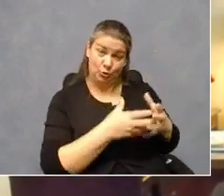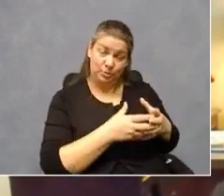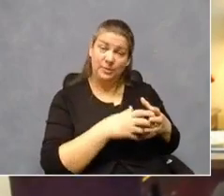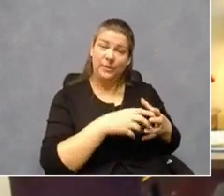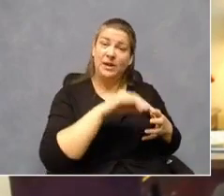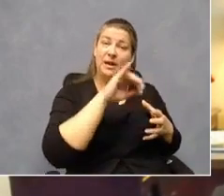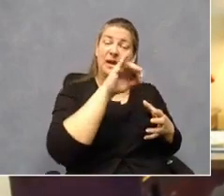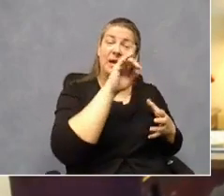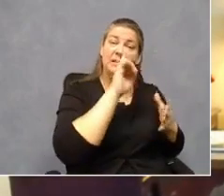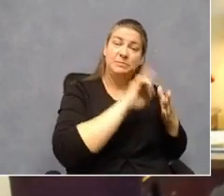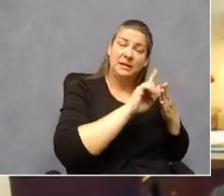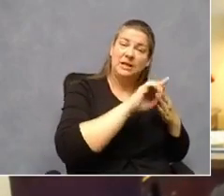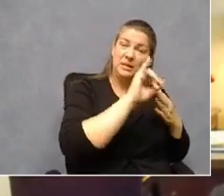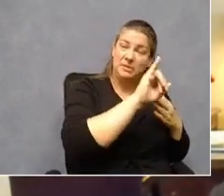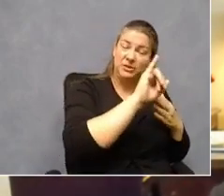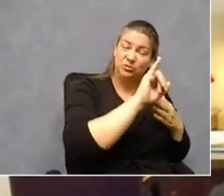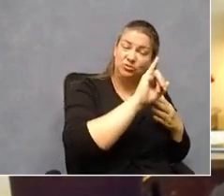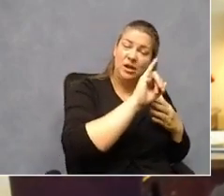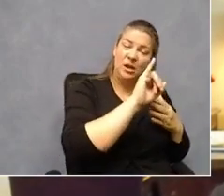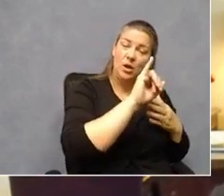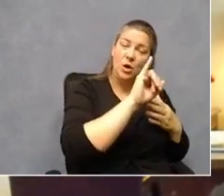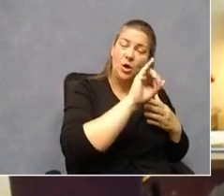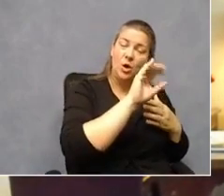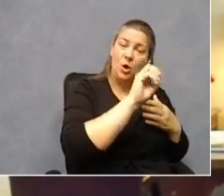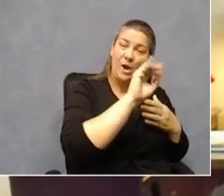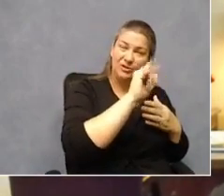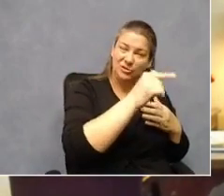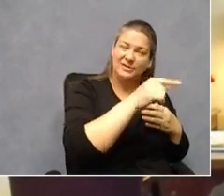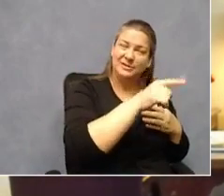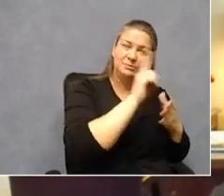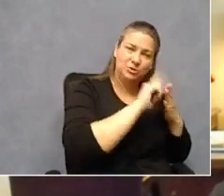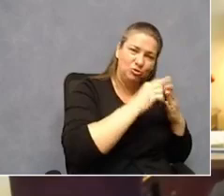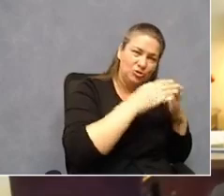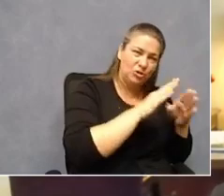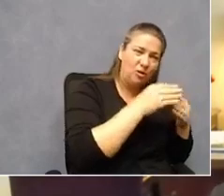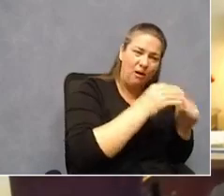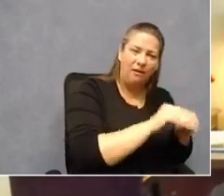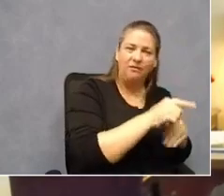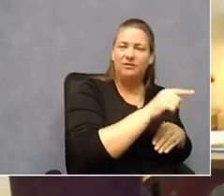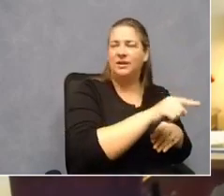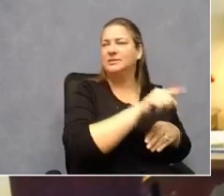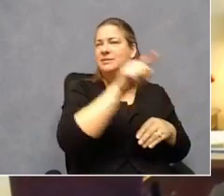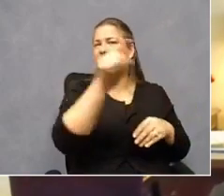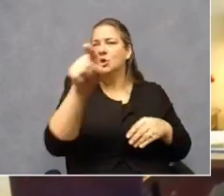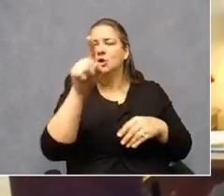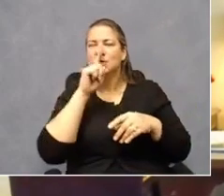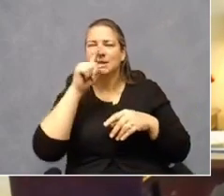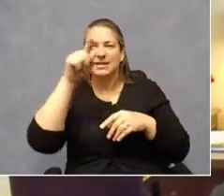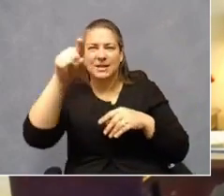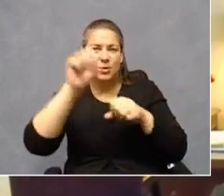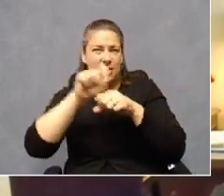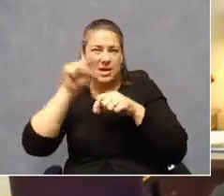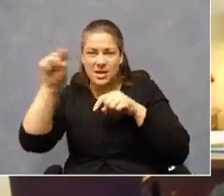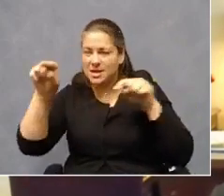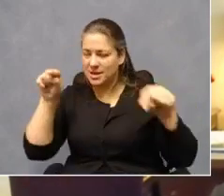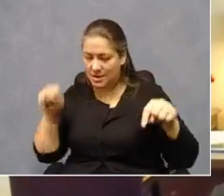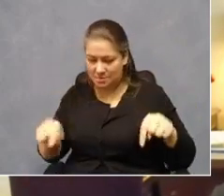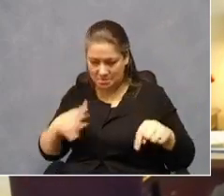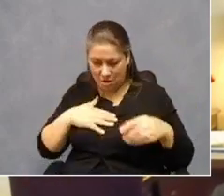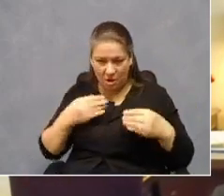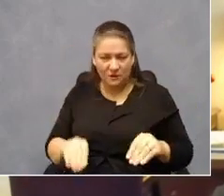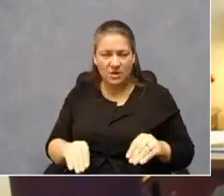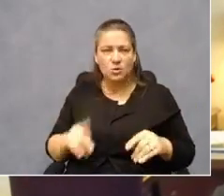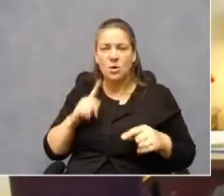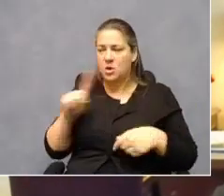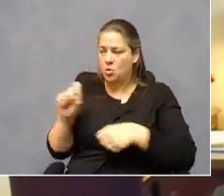Keith Knapp, who works out of my office. These are the folks that have really put together these plans, brought the long-term